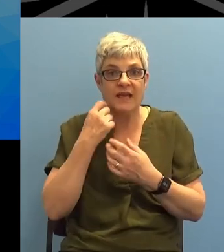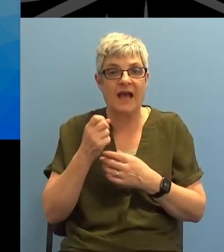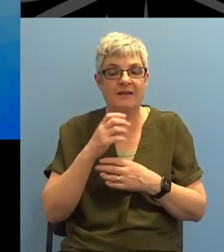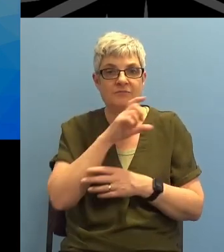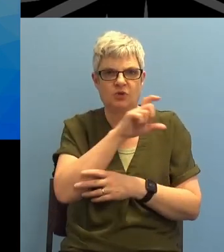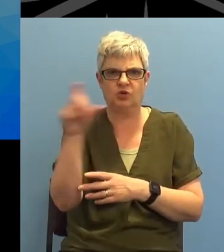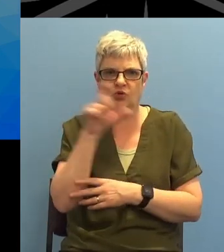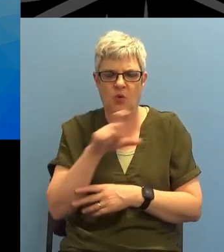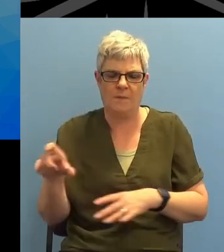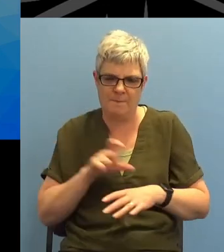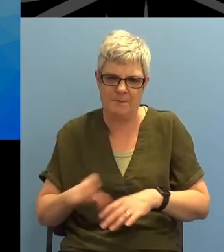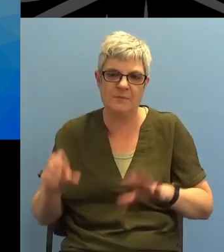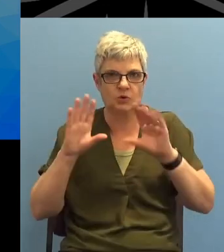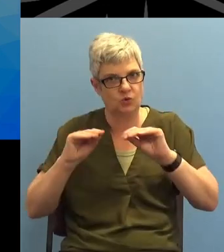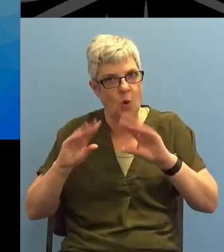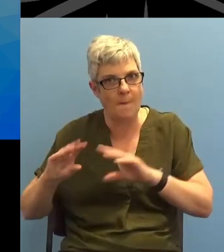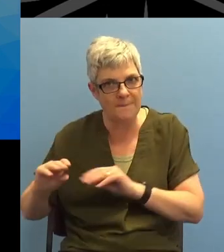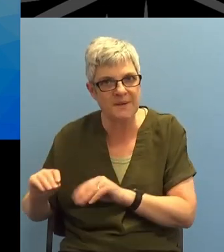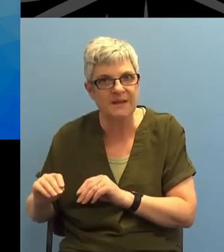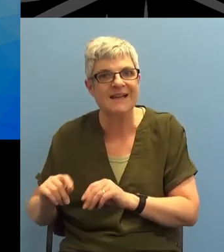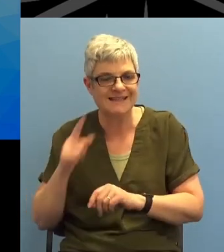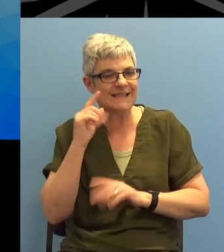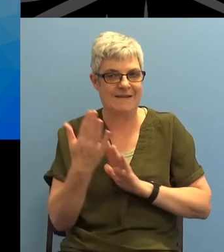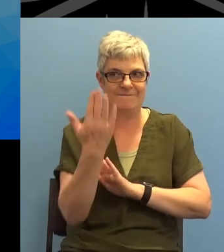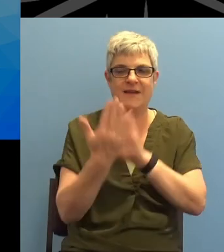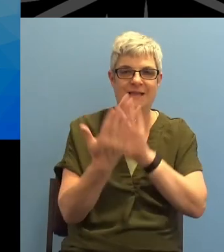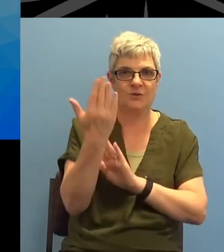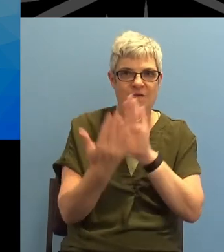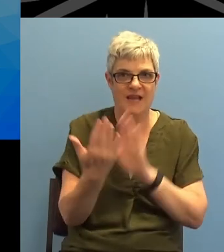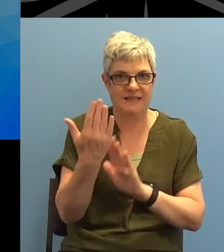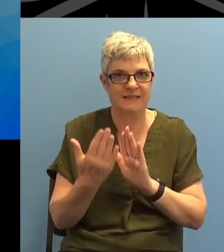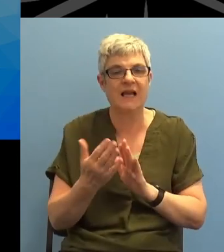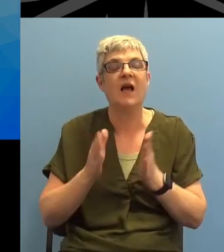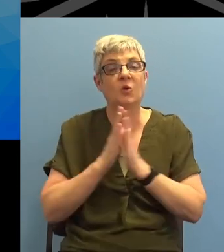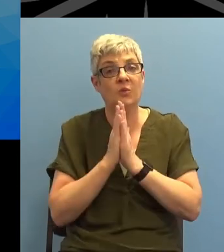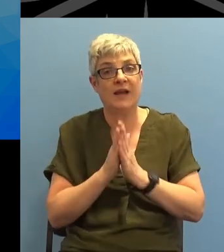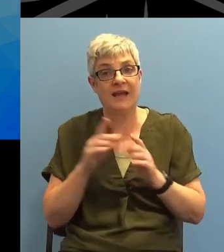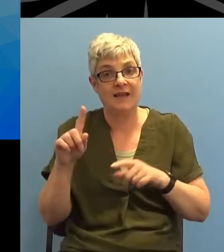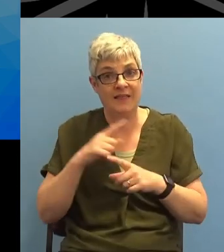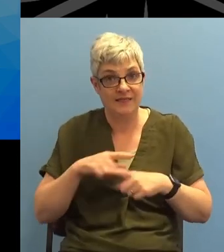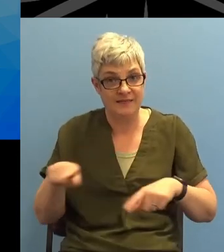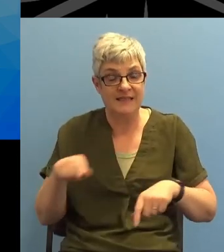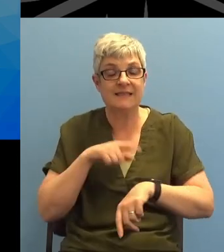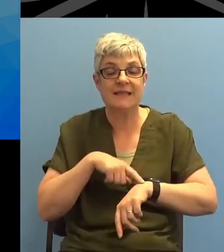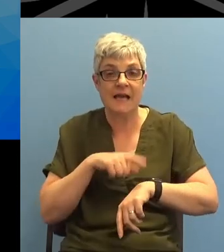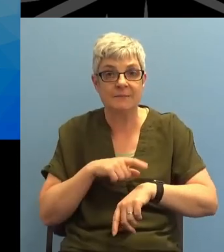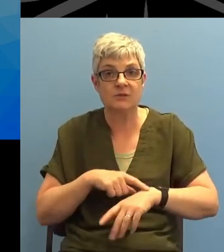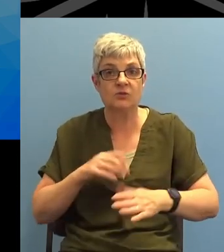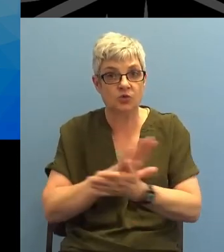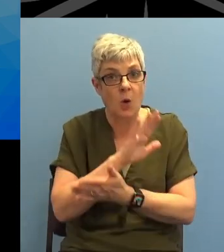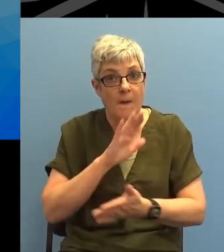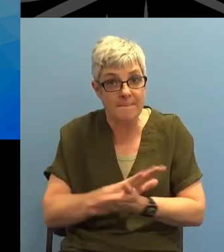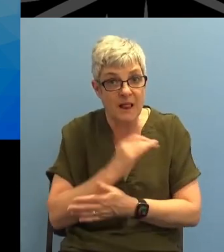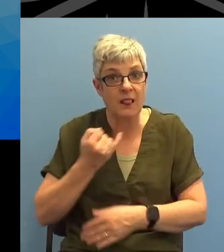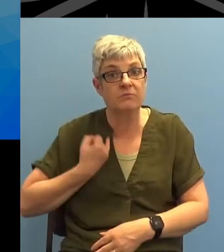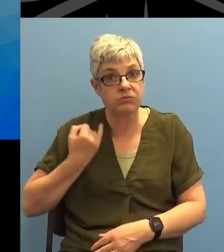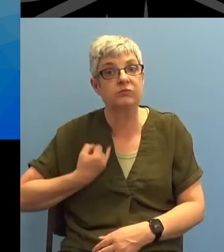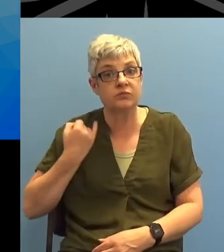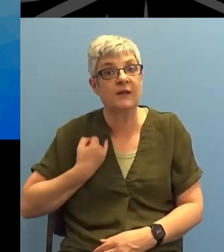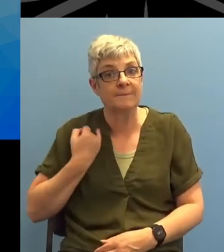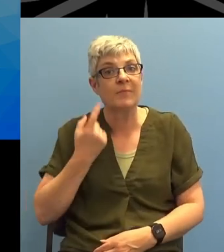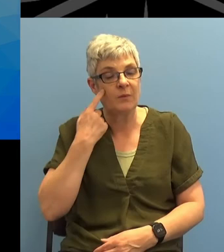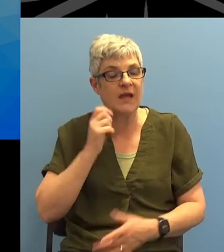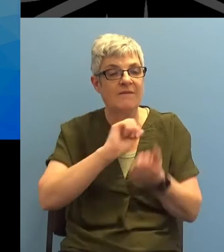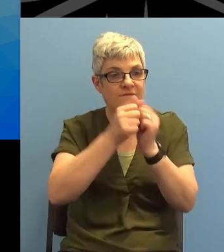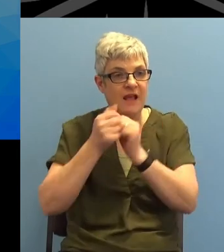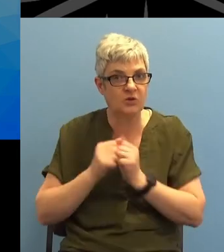Zoom and see each other face to face. We pray that these times would be enjoyable and that we can find fellowship with each